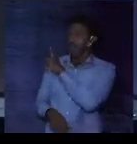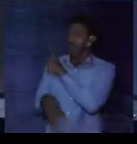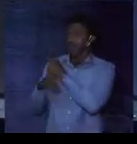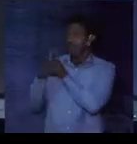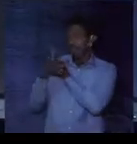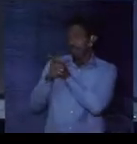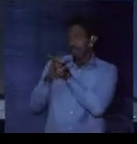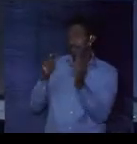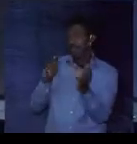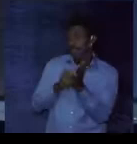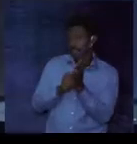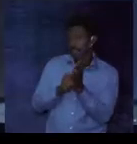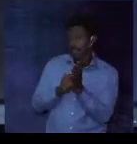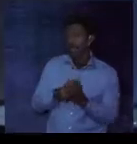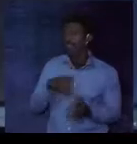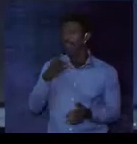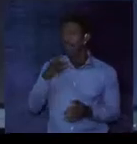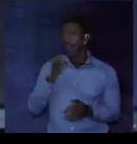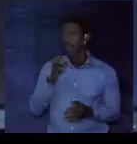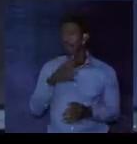300,421. That's it. So you read